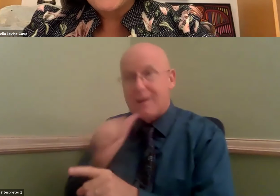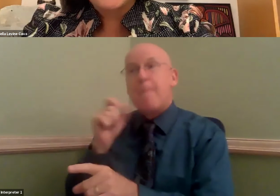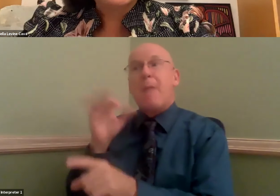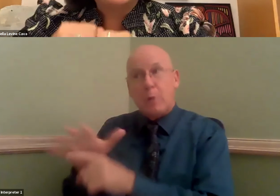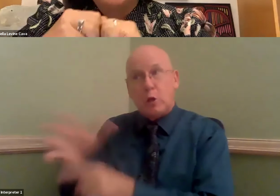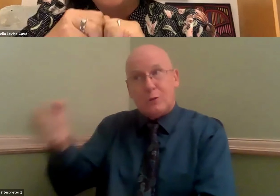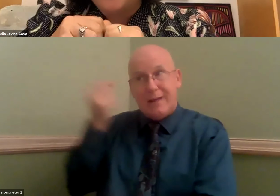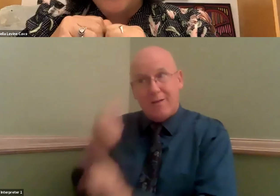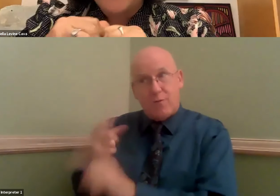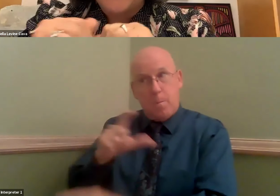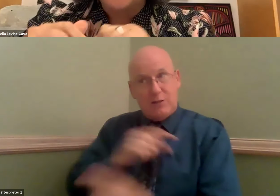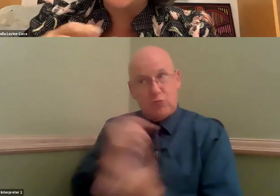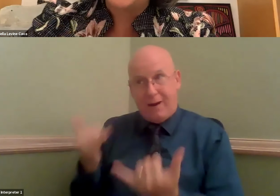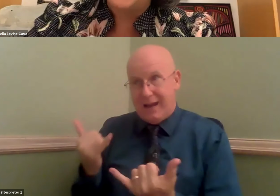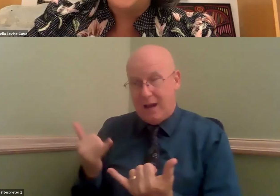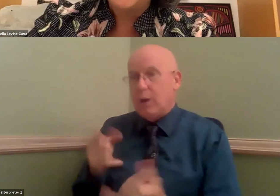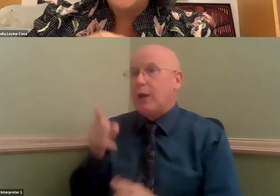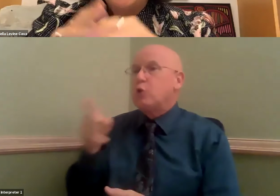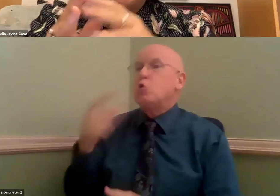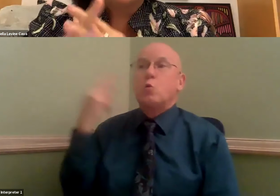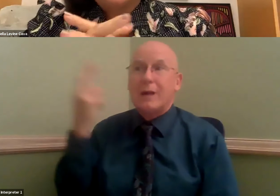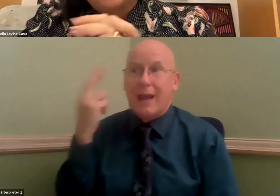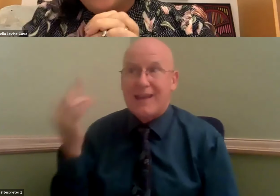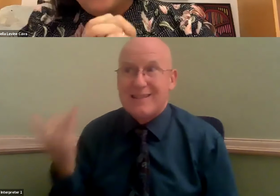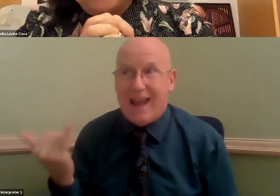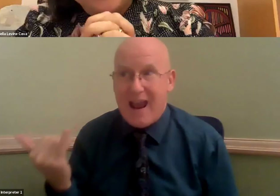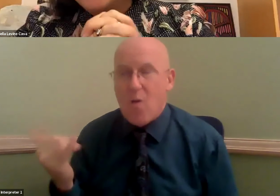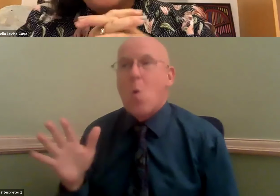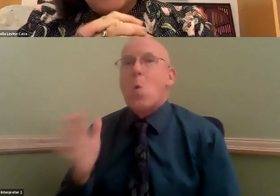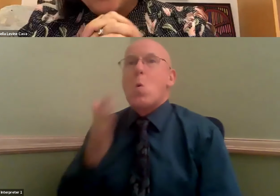it away from the police, and you now realize it.